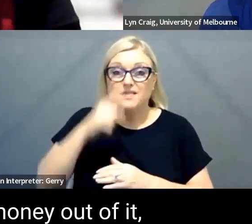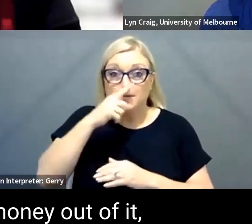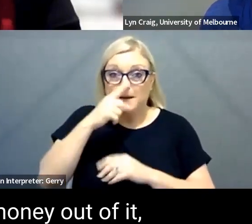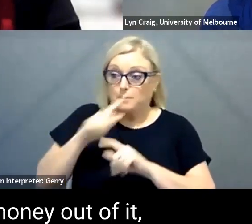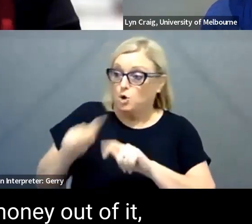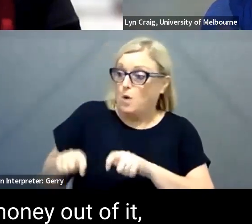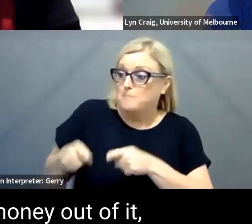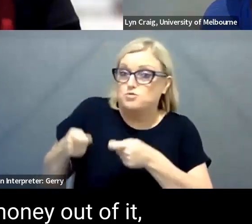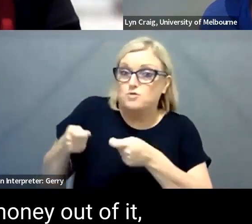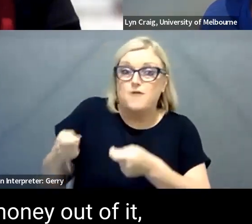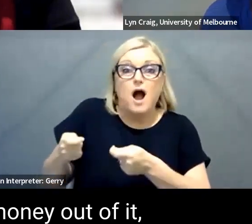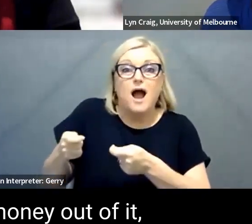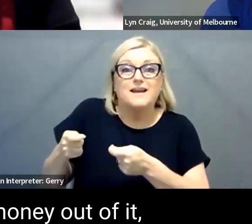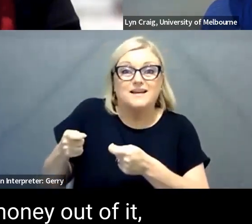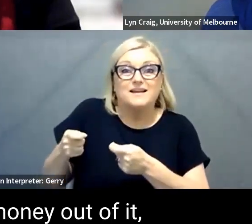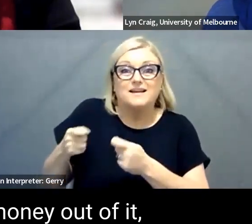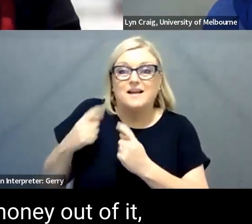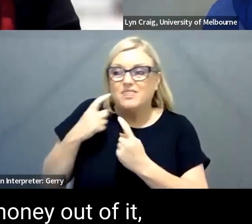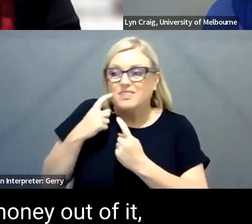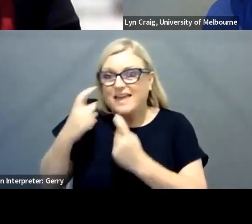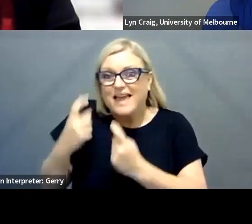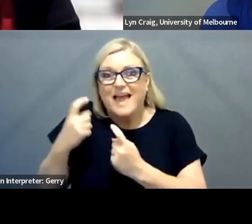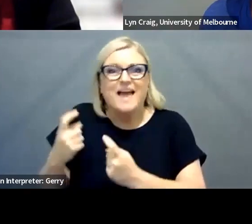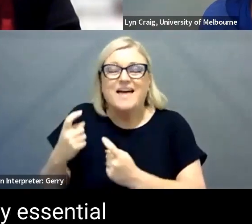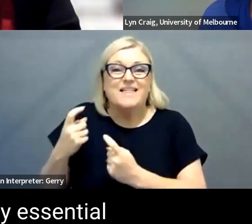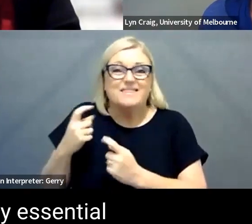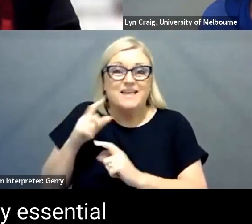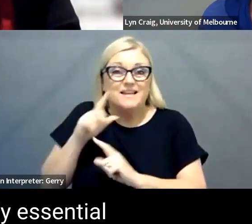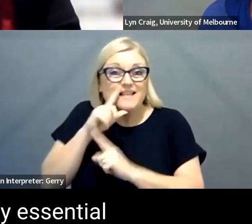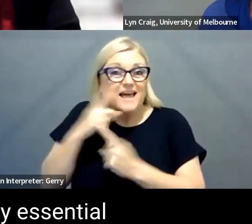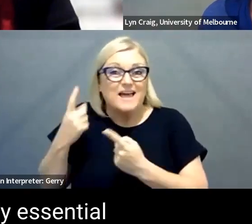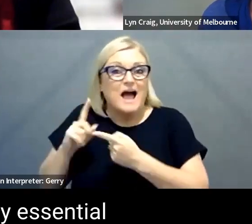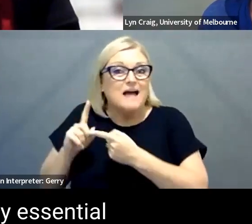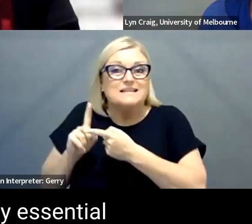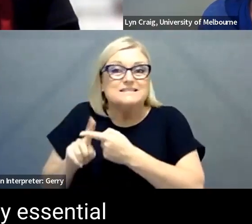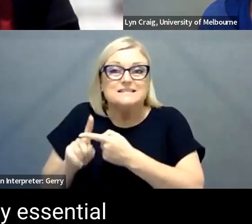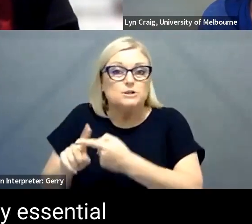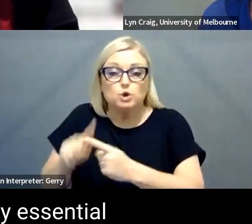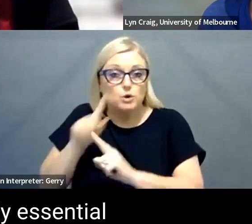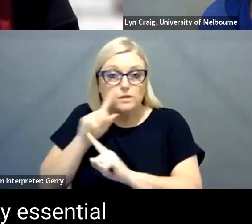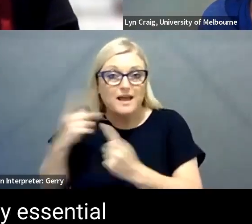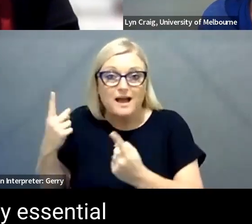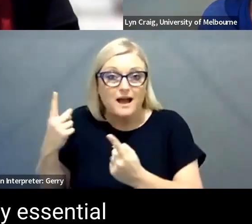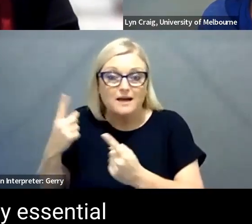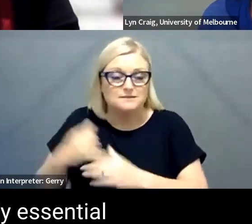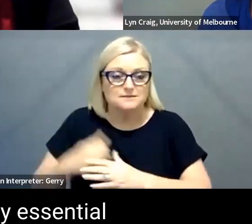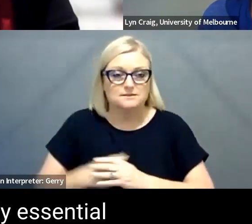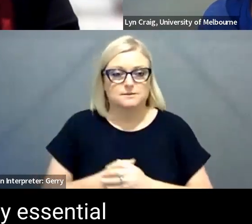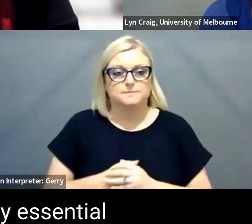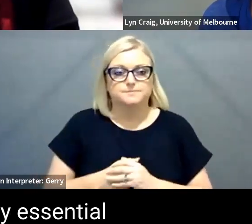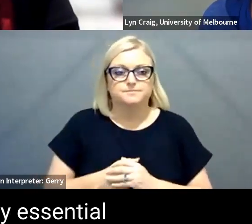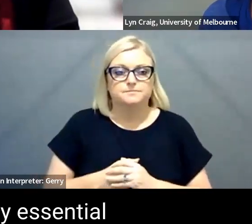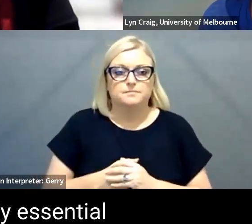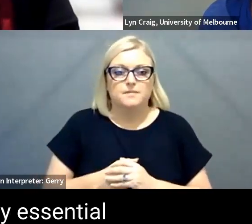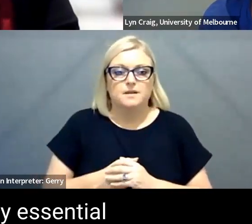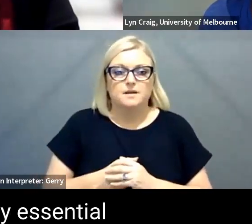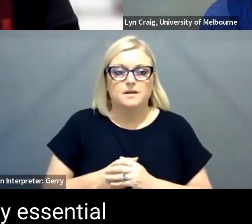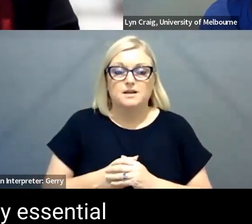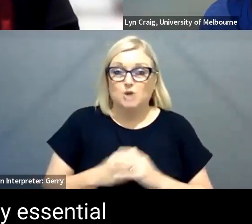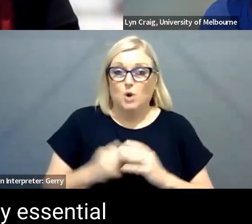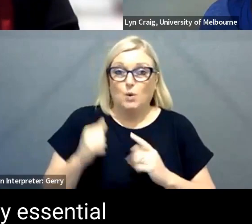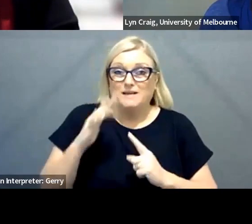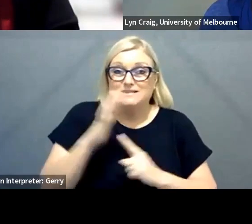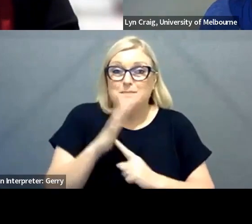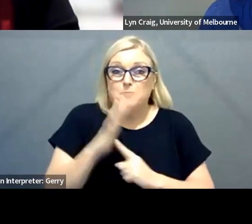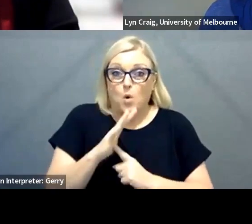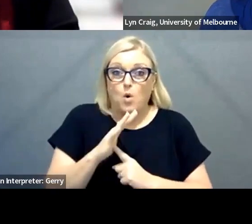it. They can't make money out of it. They can't deliver. And it's actually it's essential for everybody that